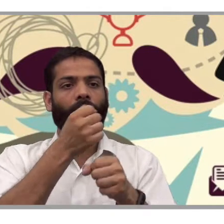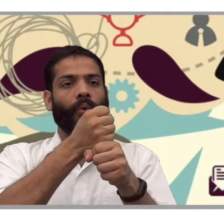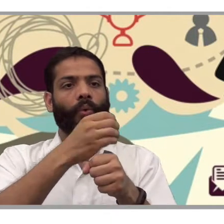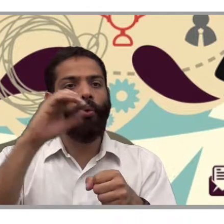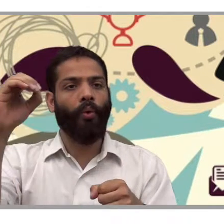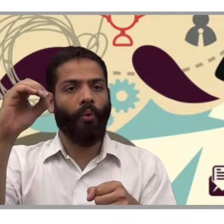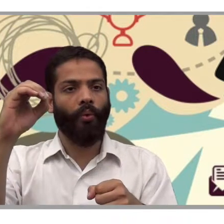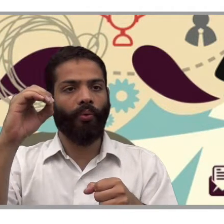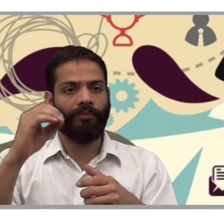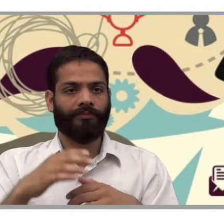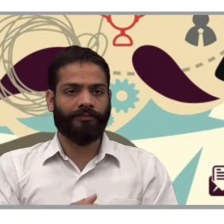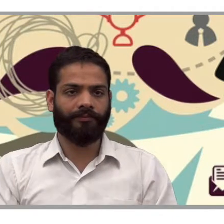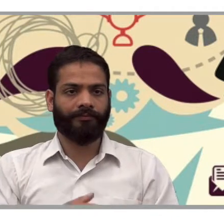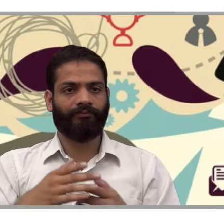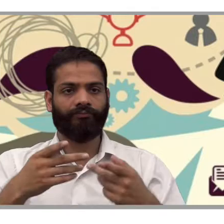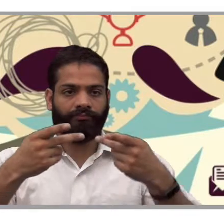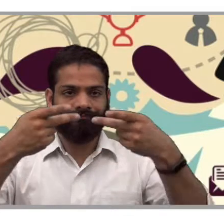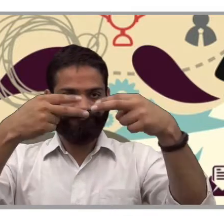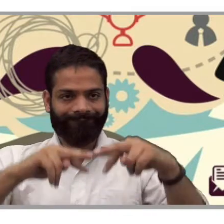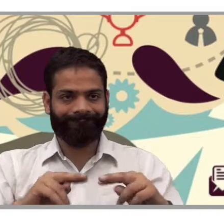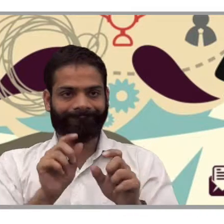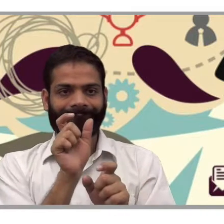So for example, I ran to the park,